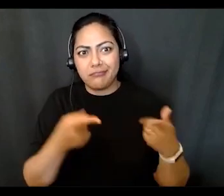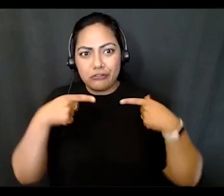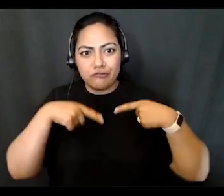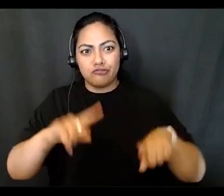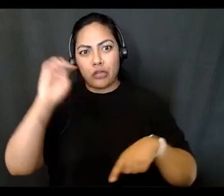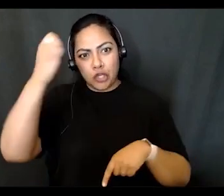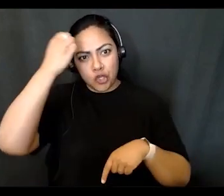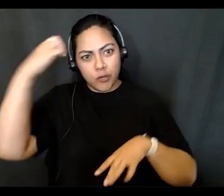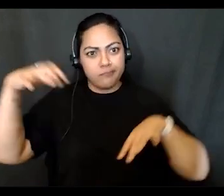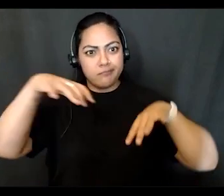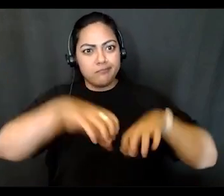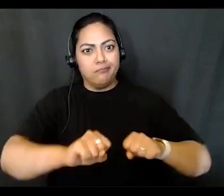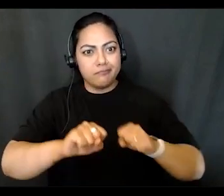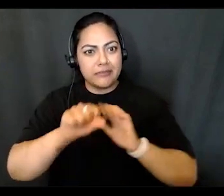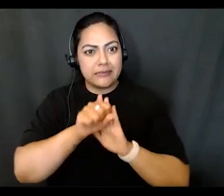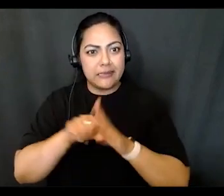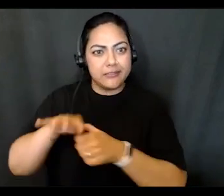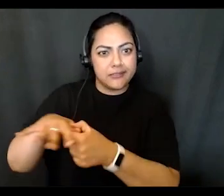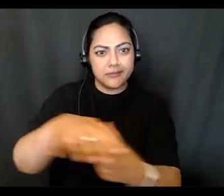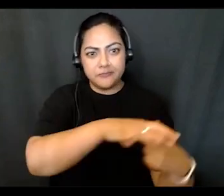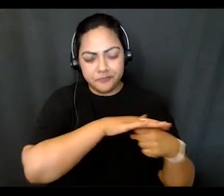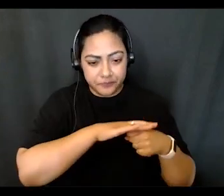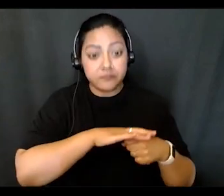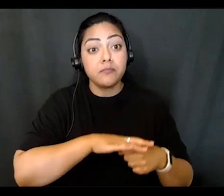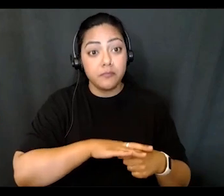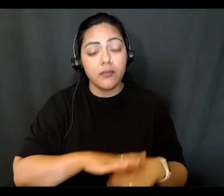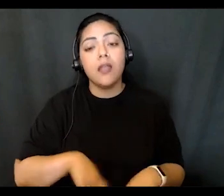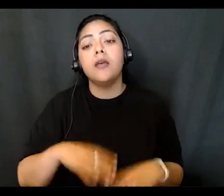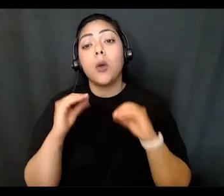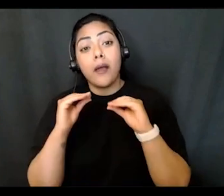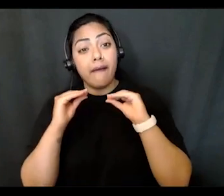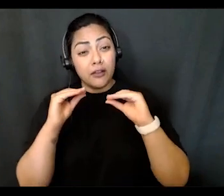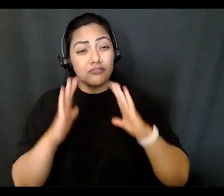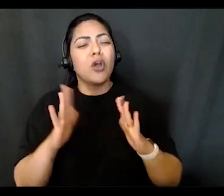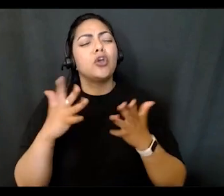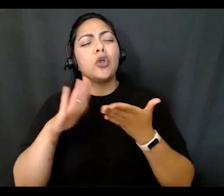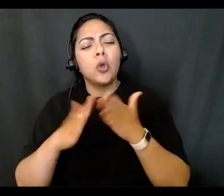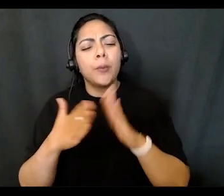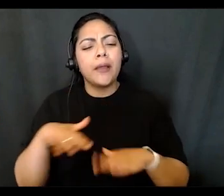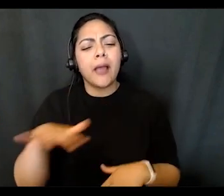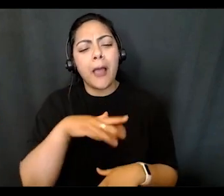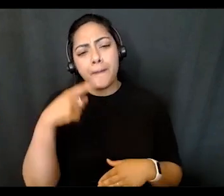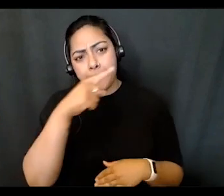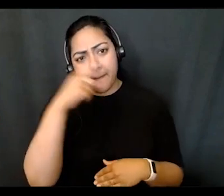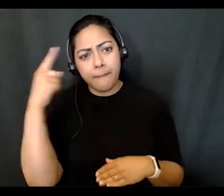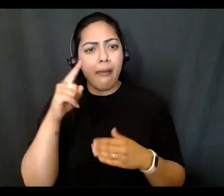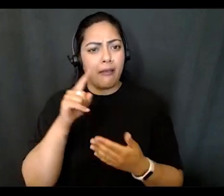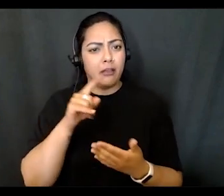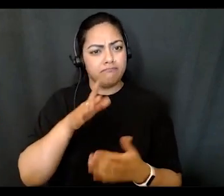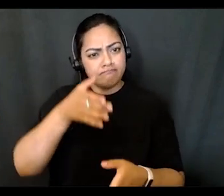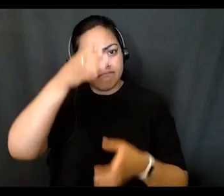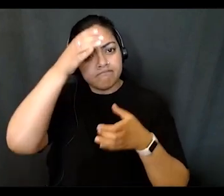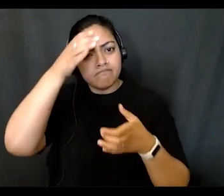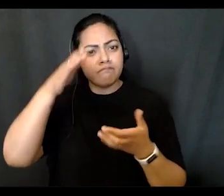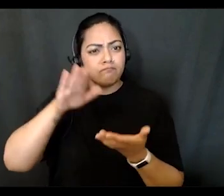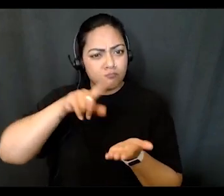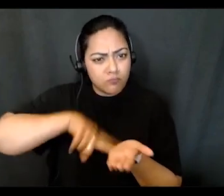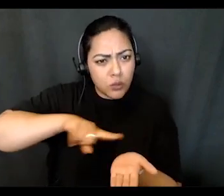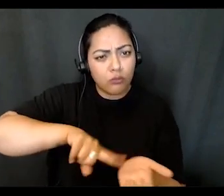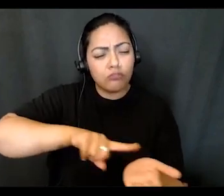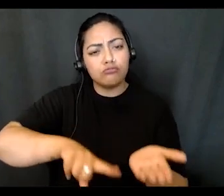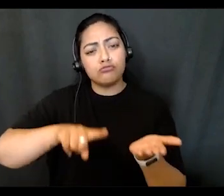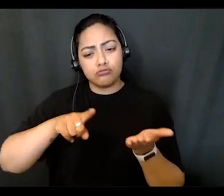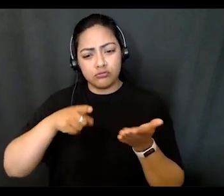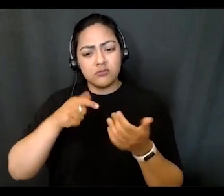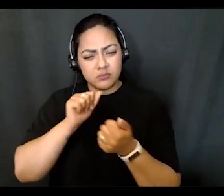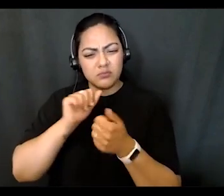Education Collaborative is a community of Black scholars and practitioners. We were co-founded by Dr. Dryden and Dr.